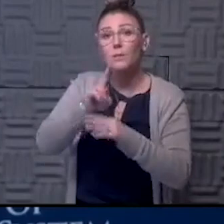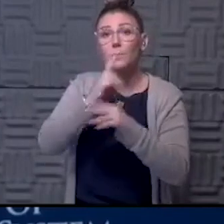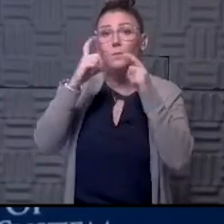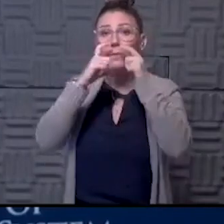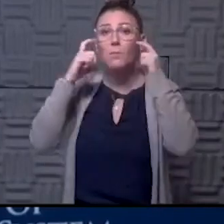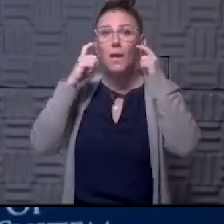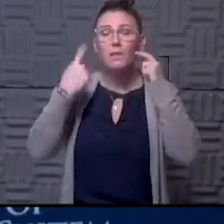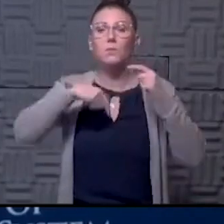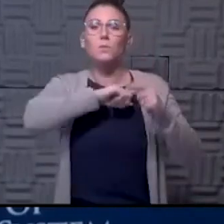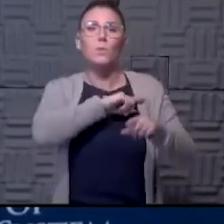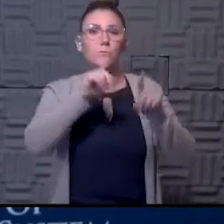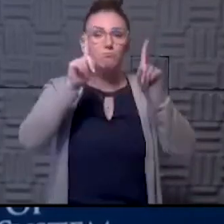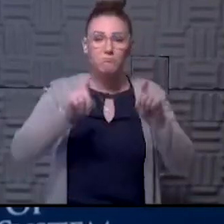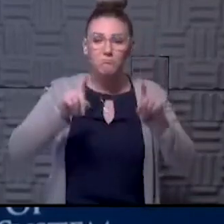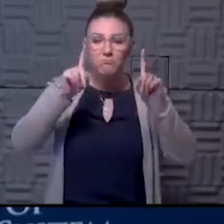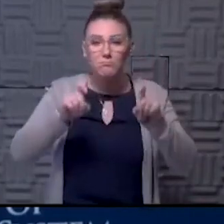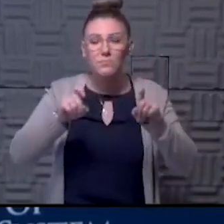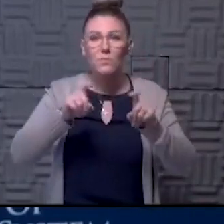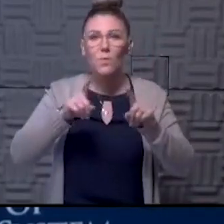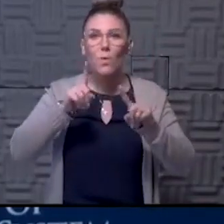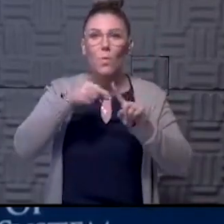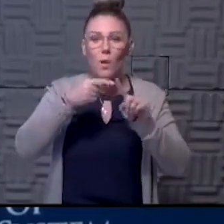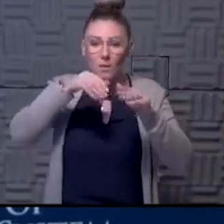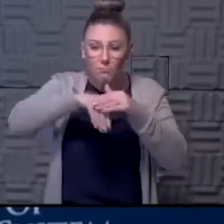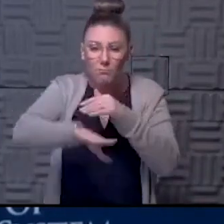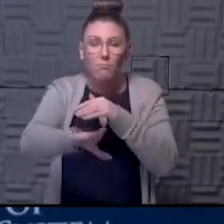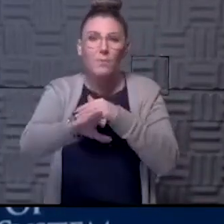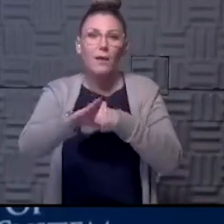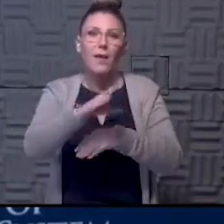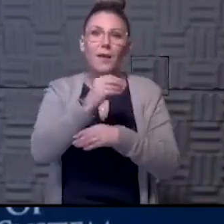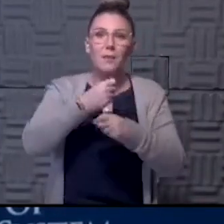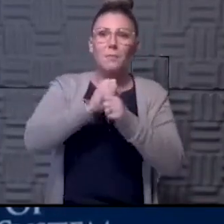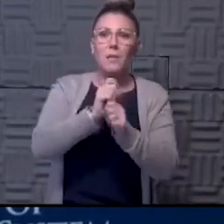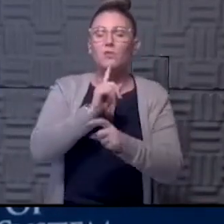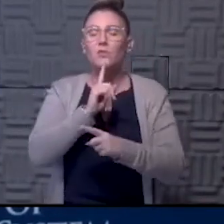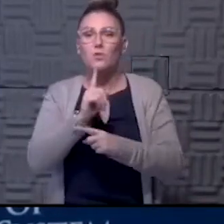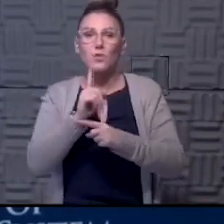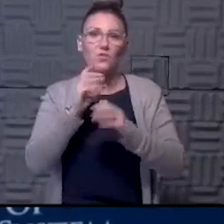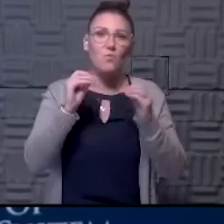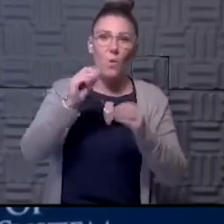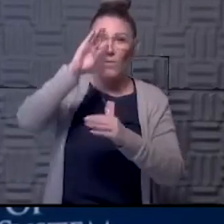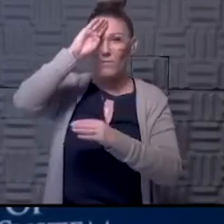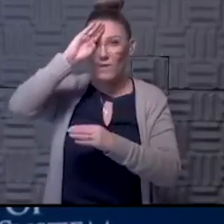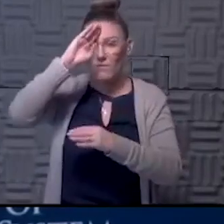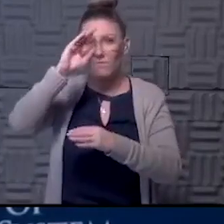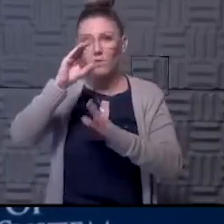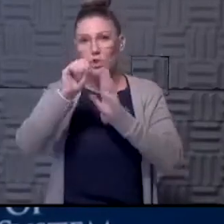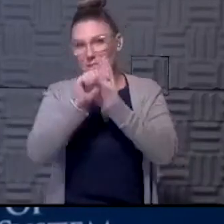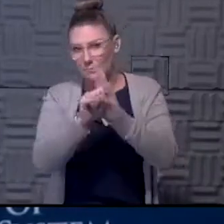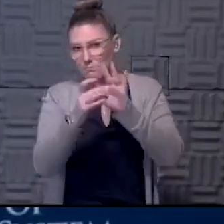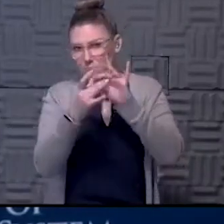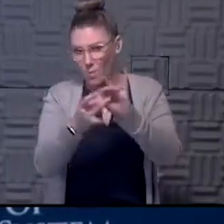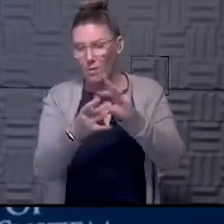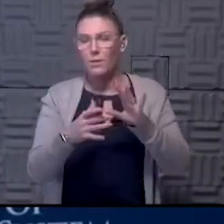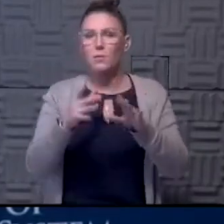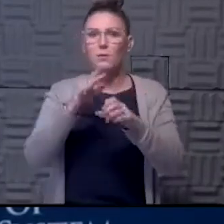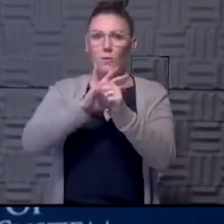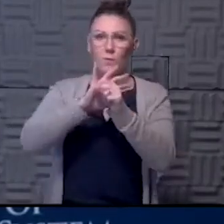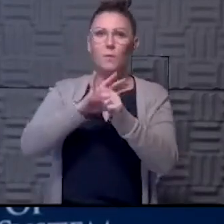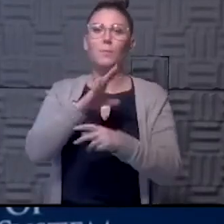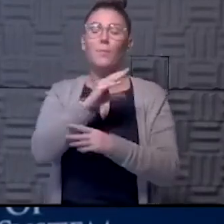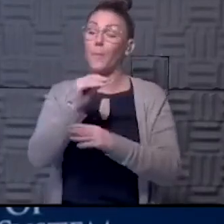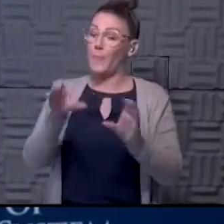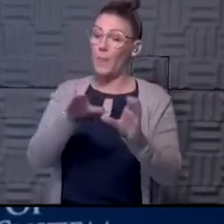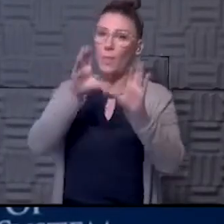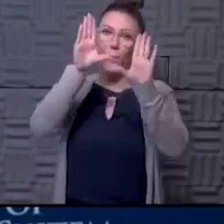are screening as patients come in to make sure they're not having a fever or any symptoms, as well. So doing a great